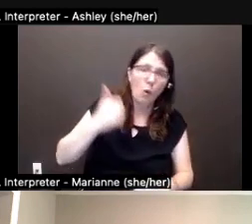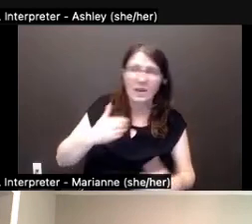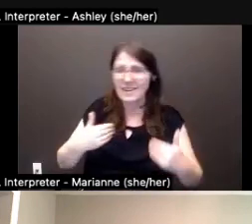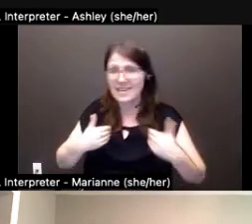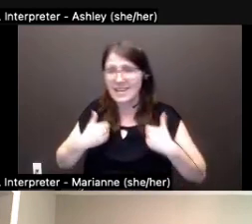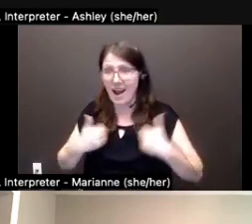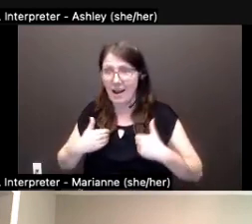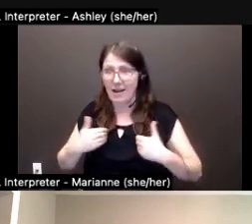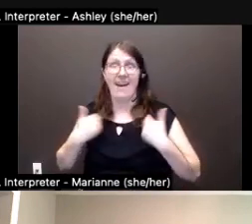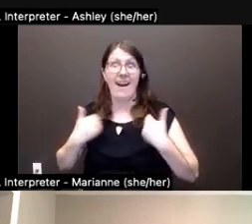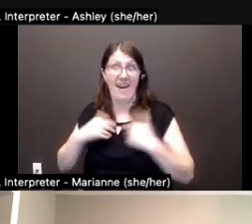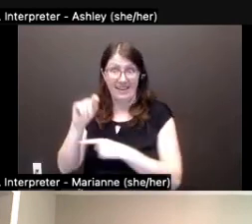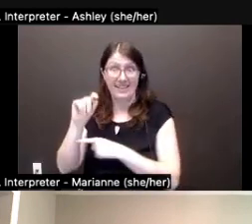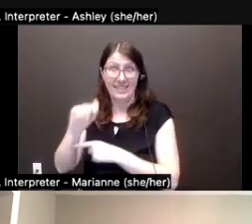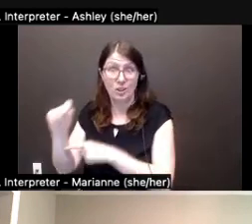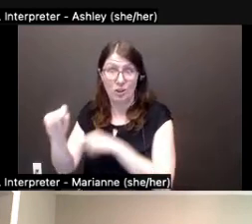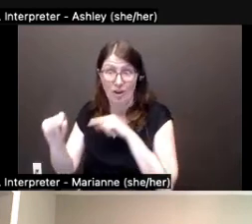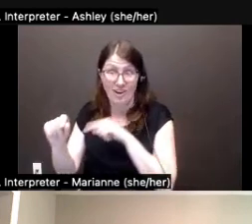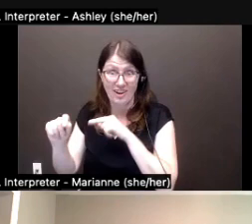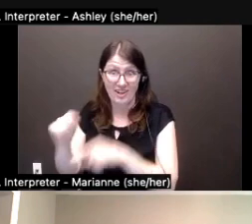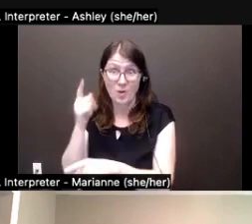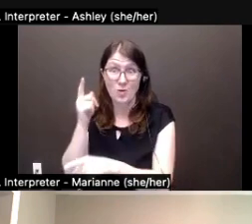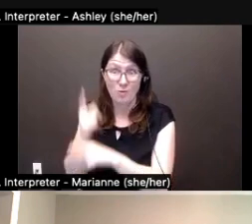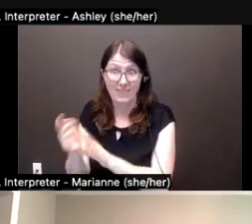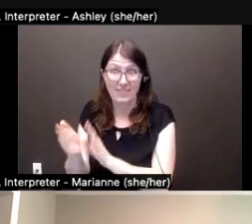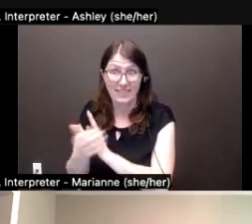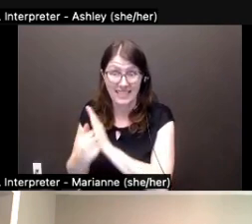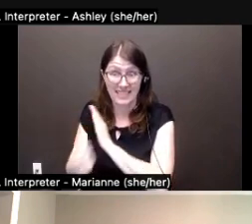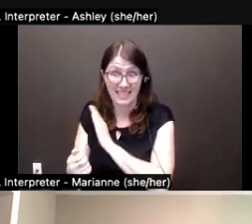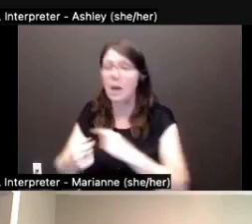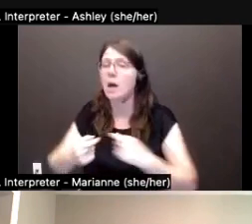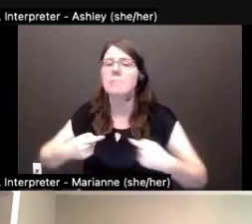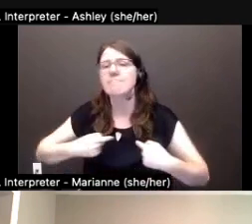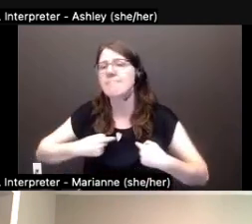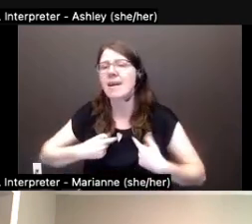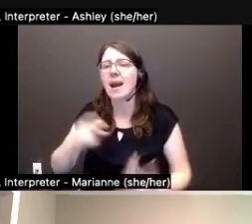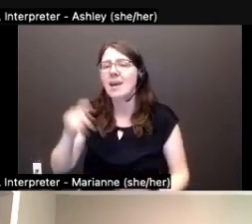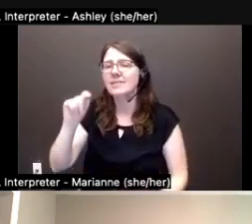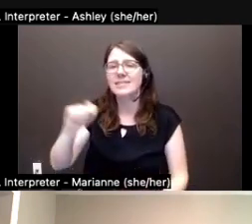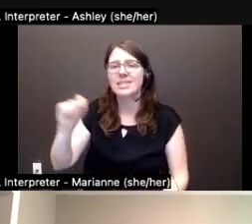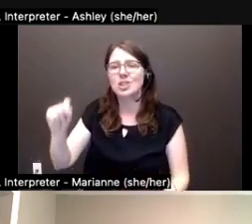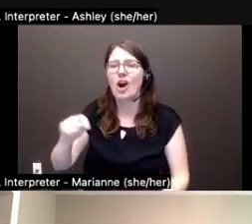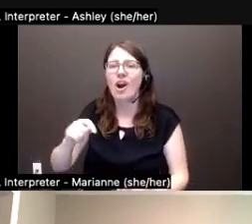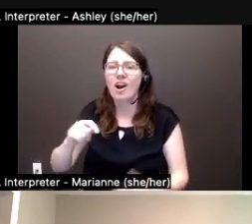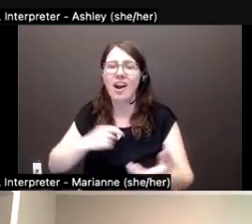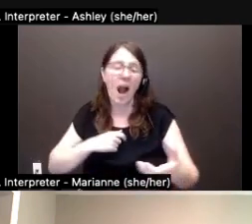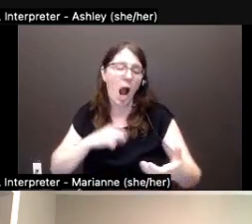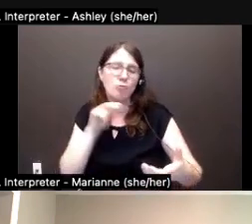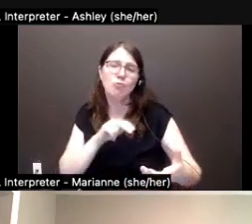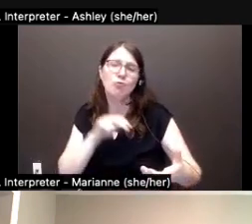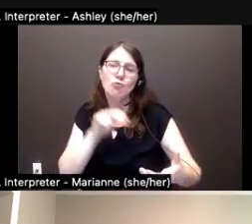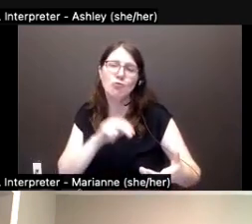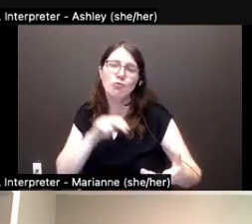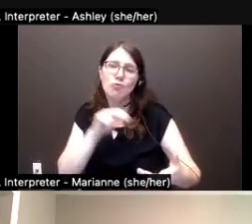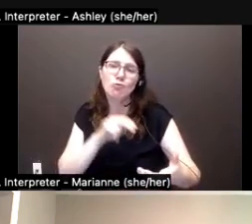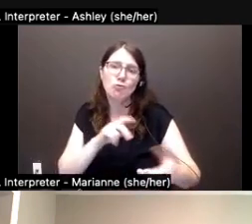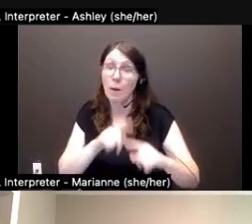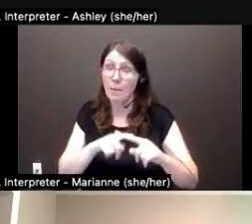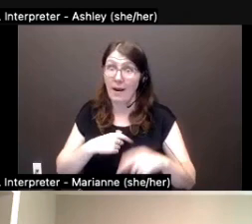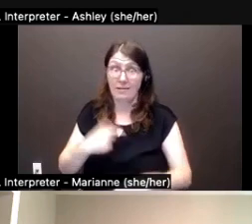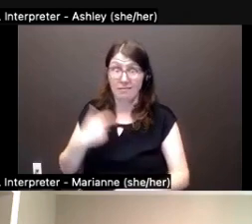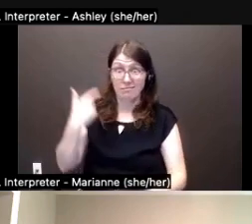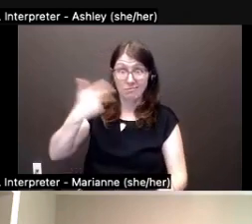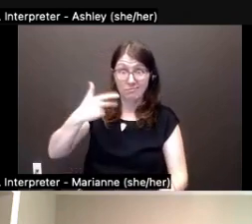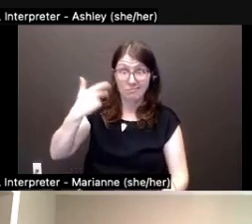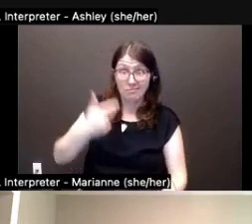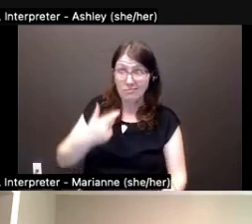I'm one of those TikTok people who has an account, but the only TikTok I ever made was the one we did for Alpha Plus. We did a